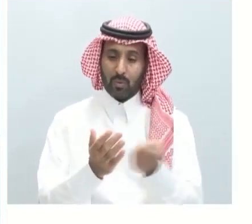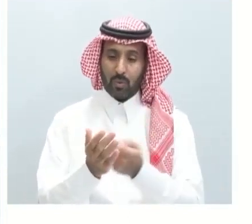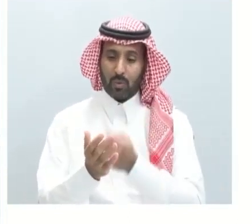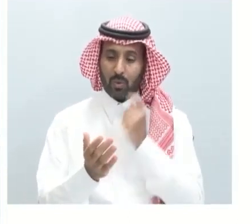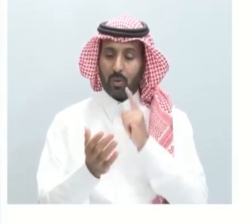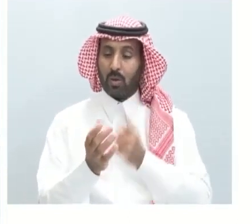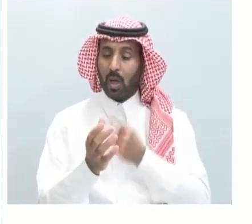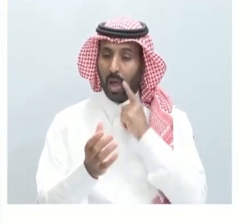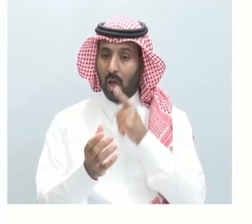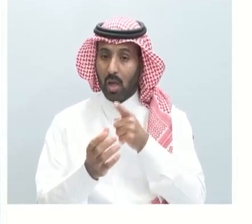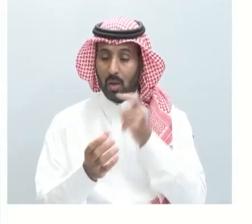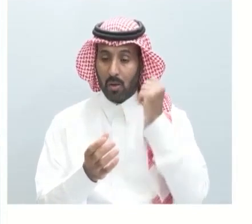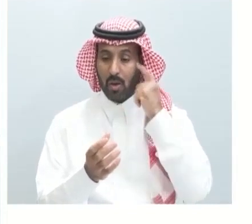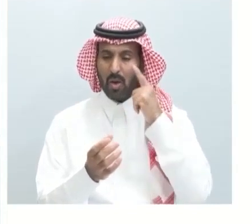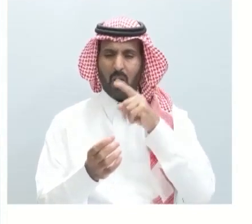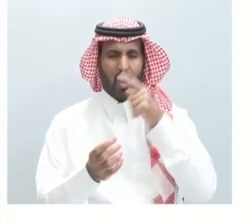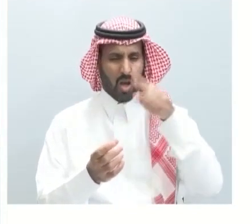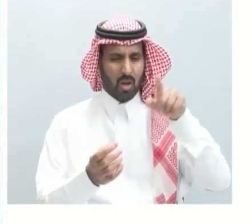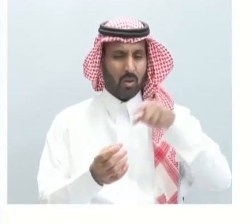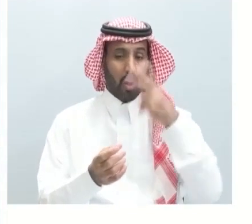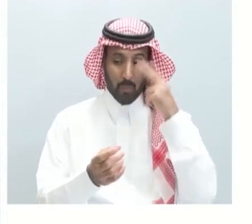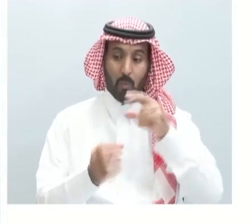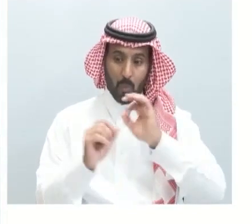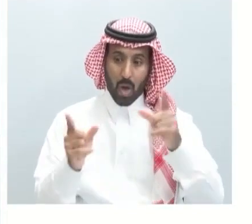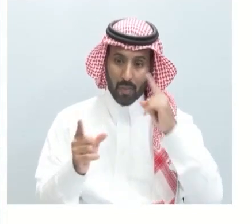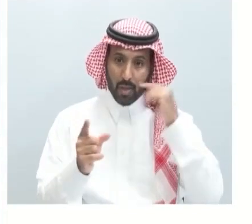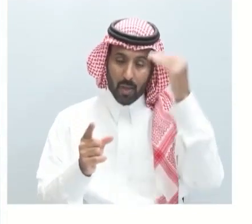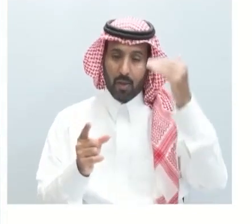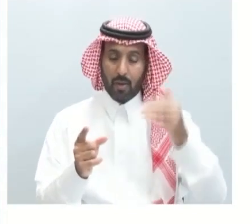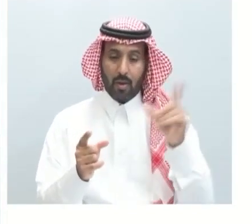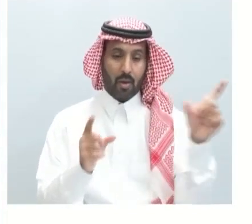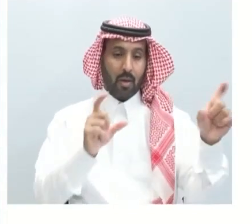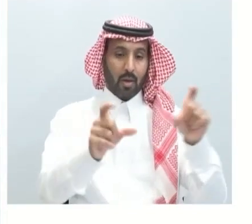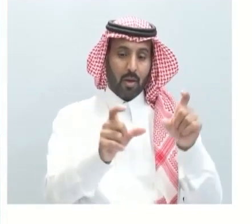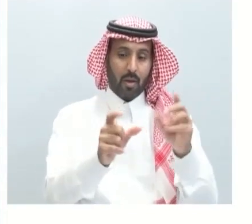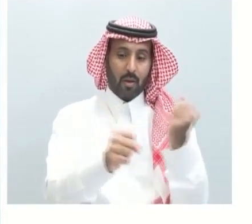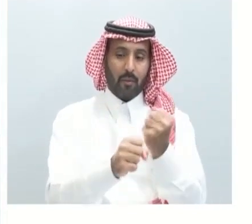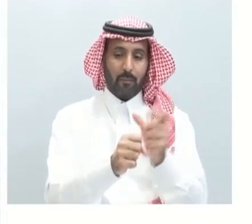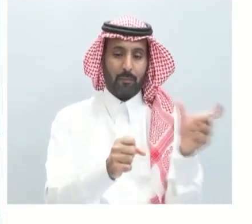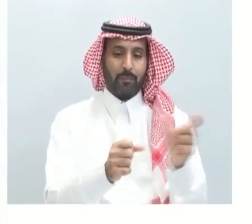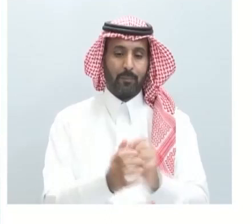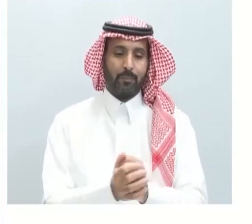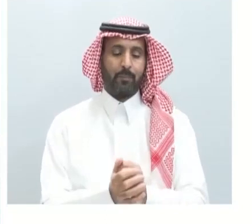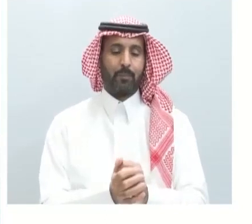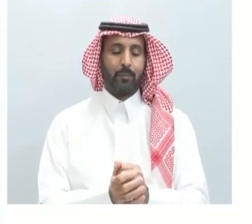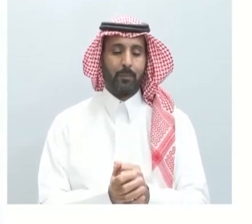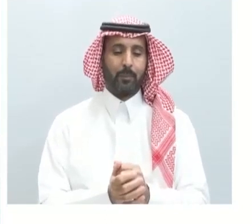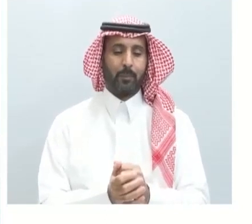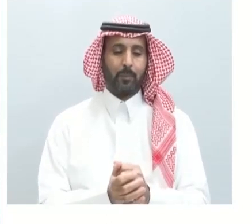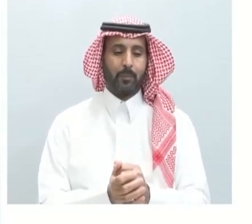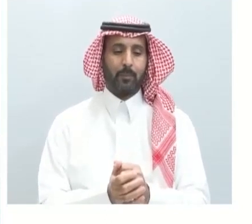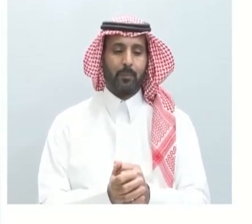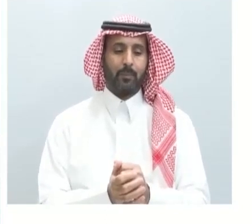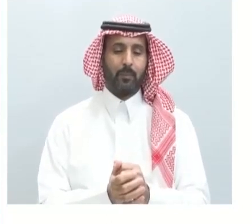with prepositions so sometimes there are errors when putting prepositions next to verbs so let's read together and try to